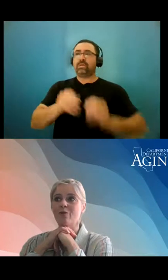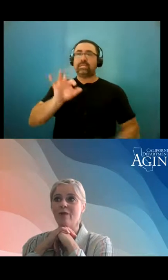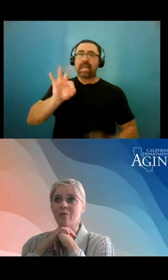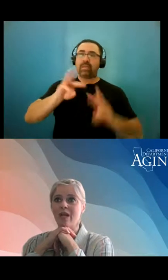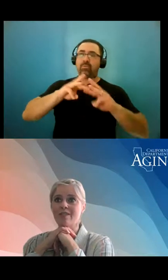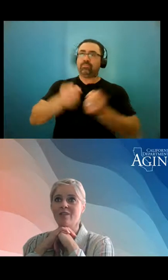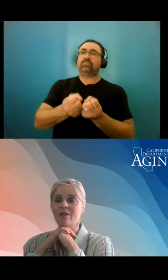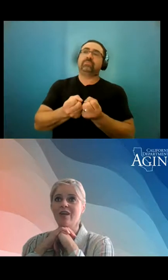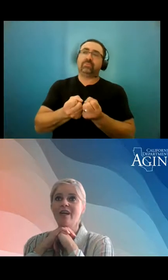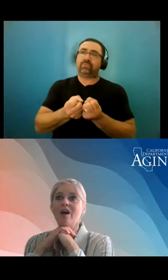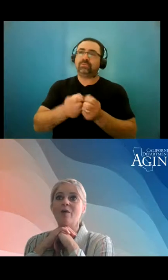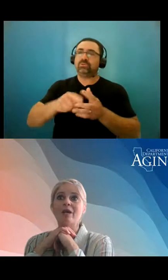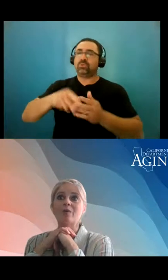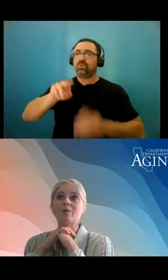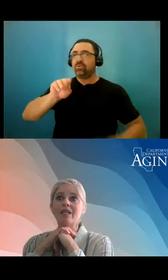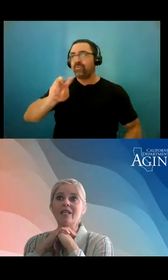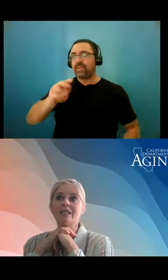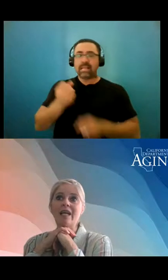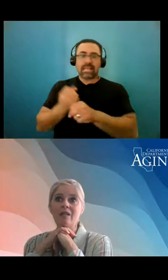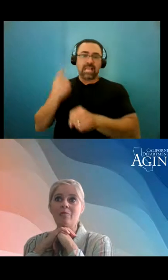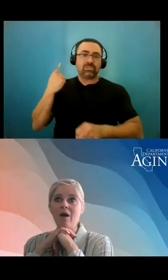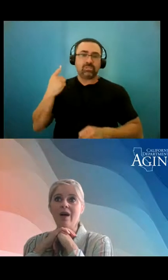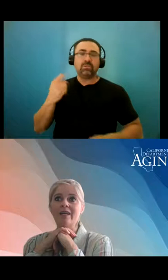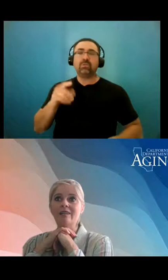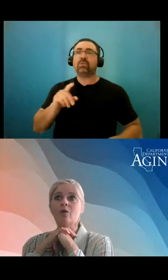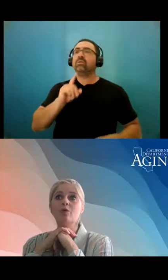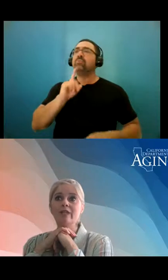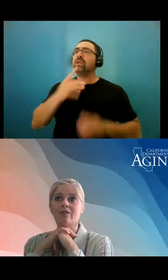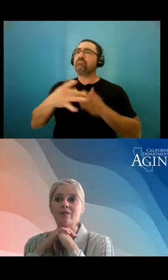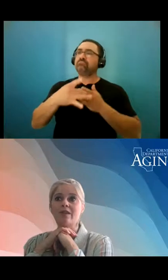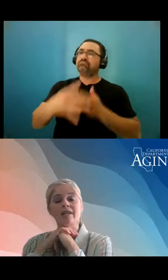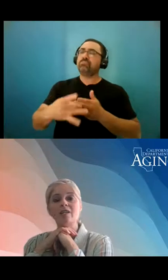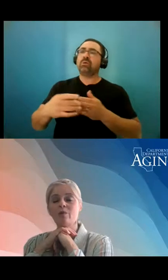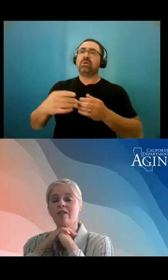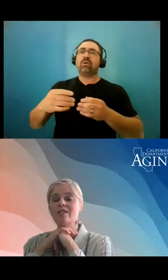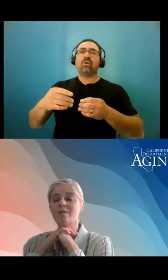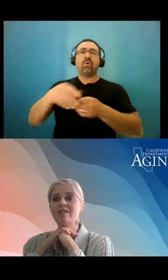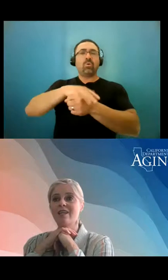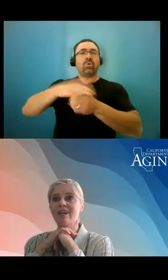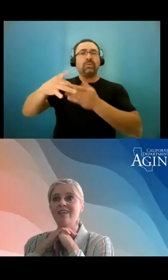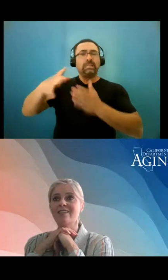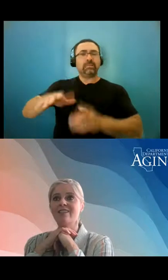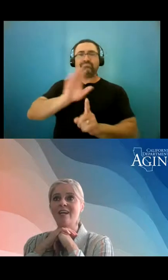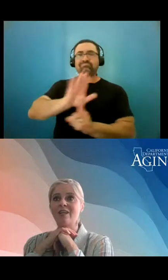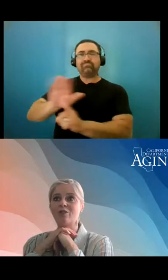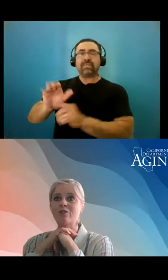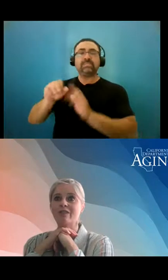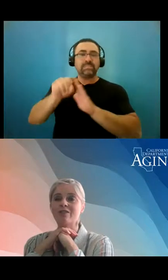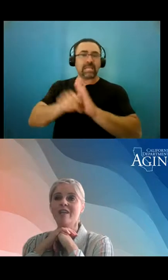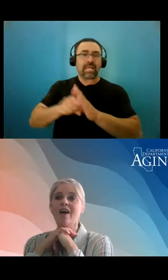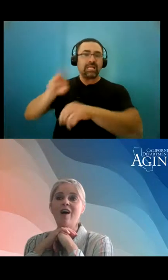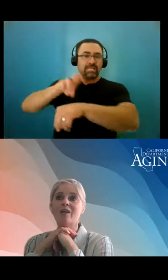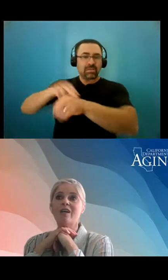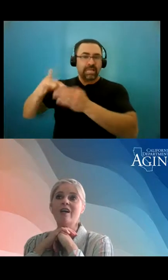in November last year. They were really led by local leaders and as well as some state and national